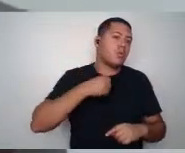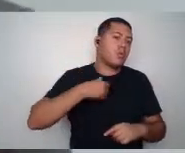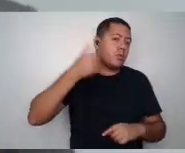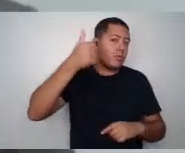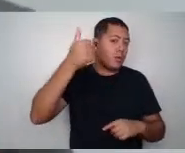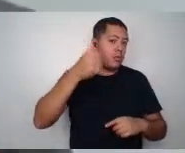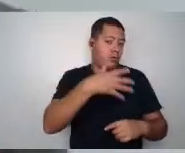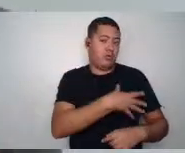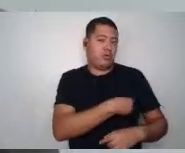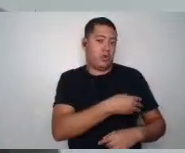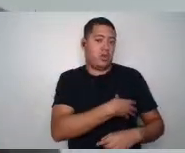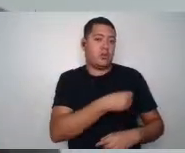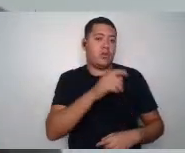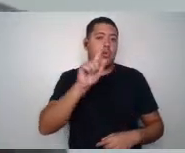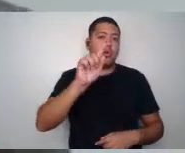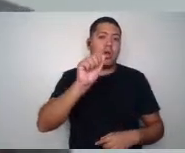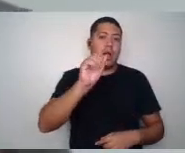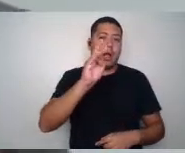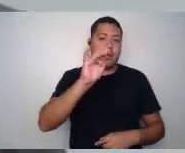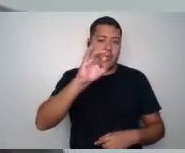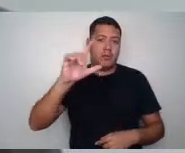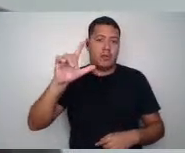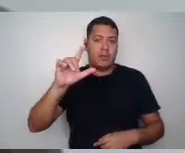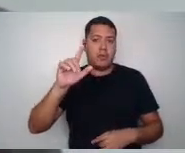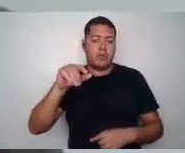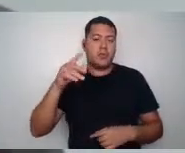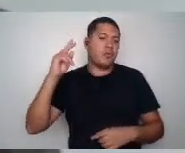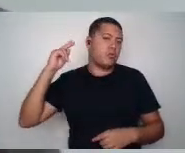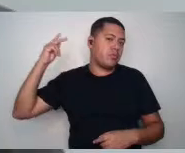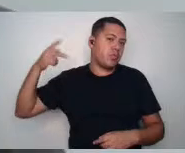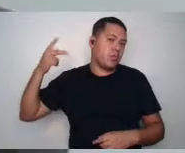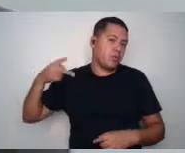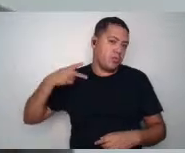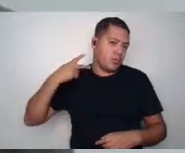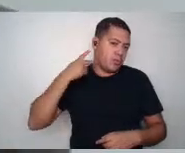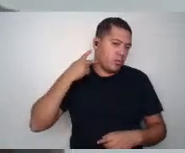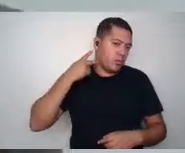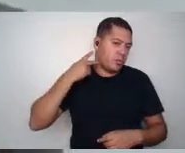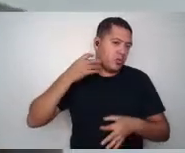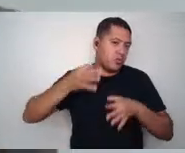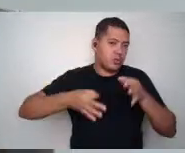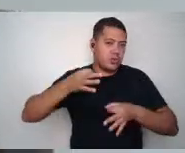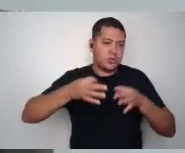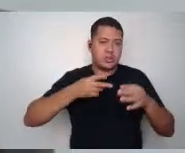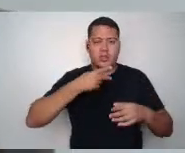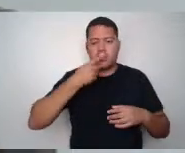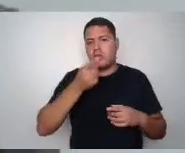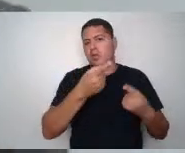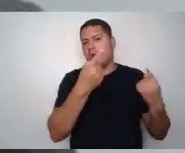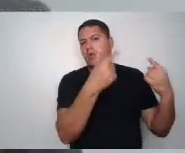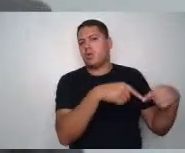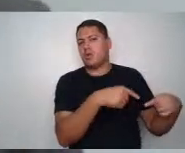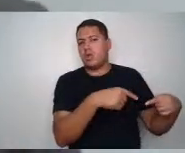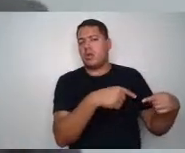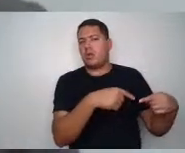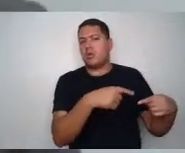first son, Gabriel, the Attorney General dared to say that he was